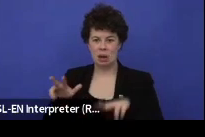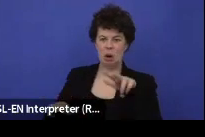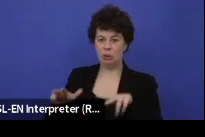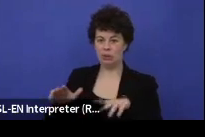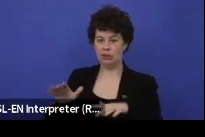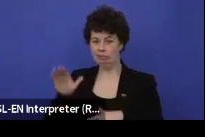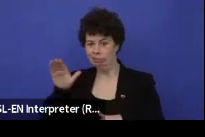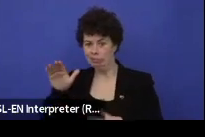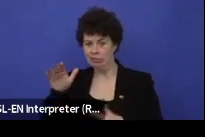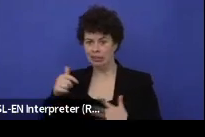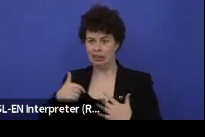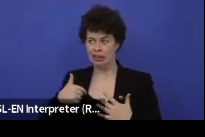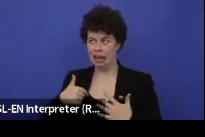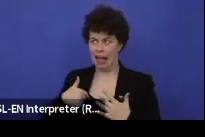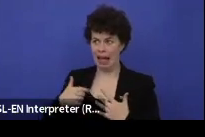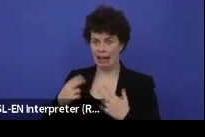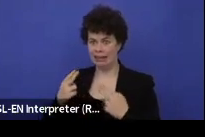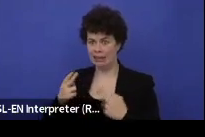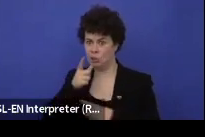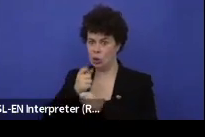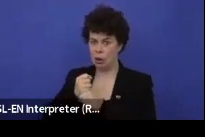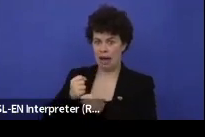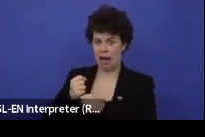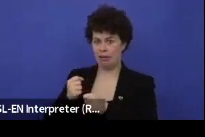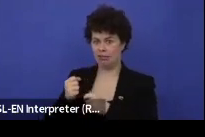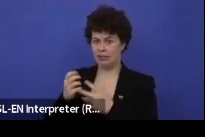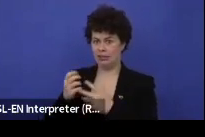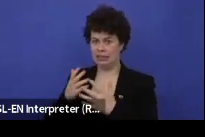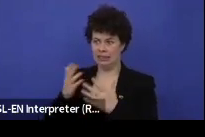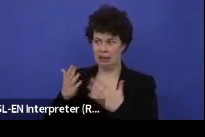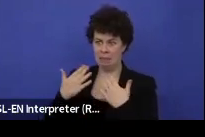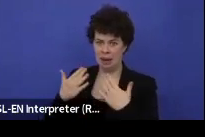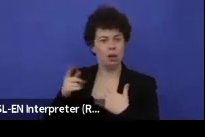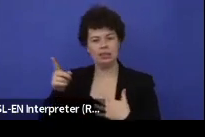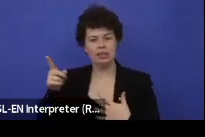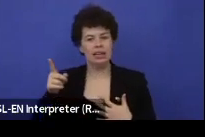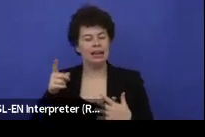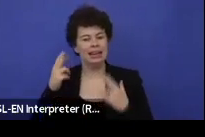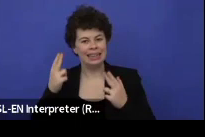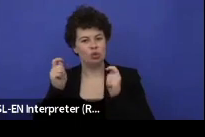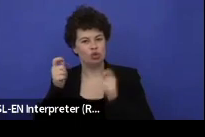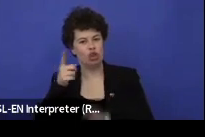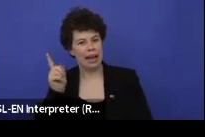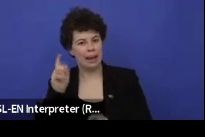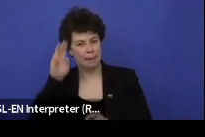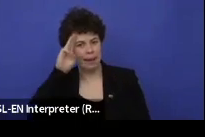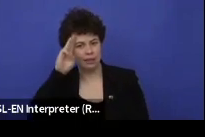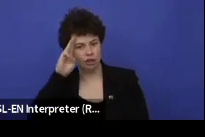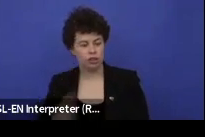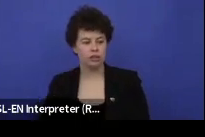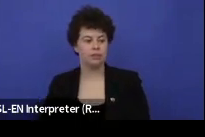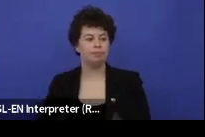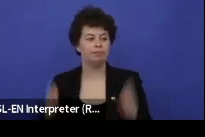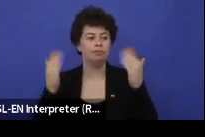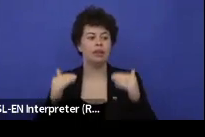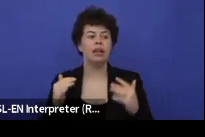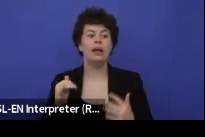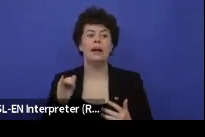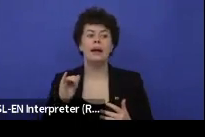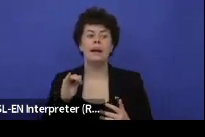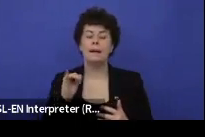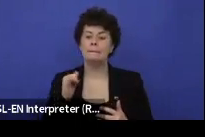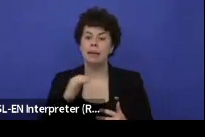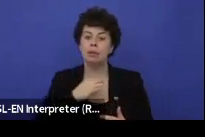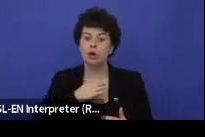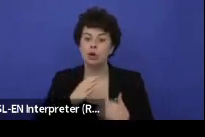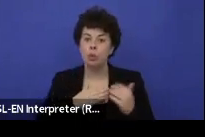So training for managers is something else they can provide. Providing things like fans or being able to, control the